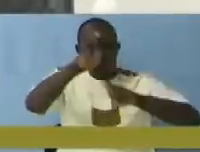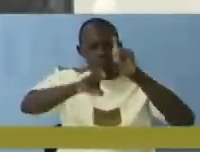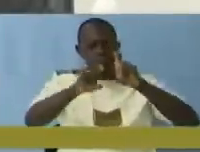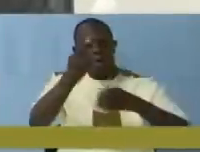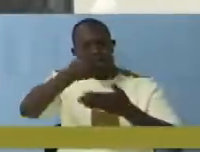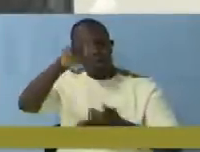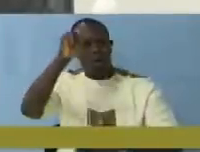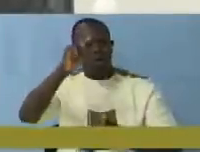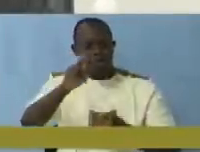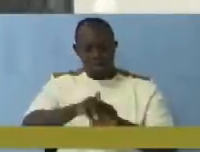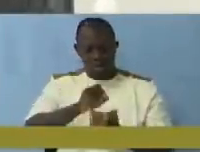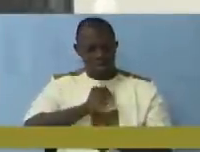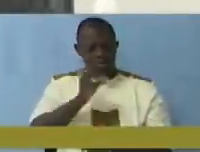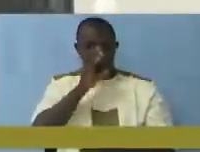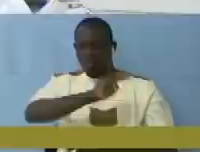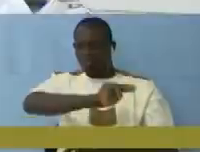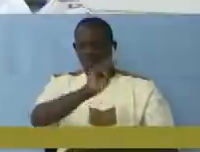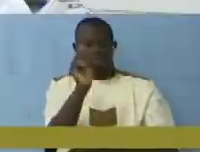No.